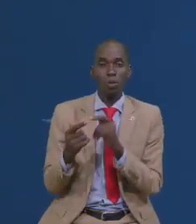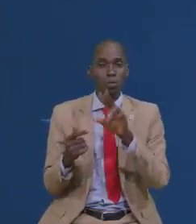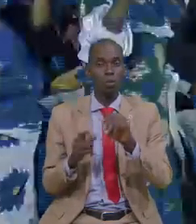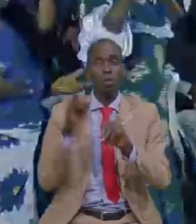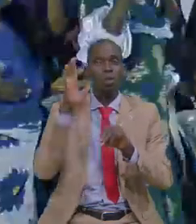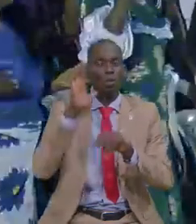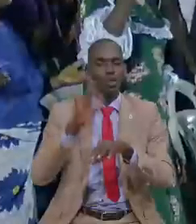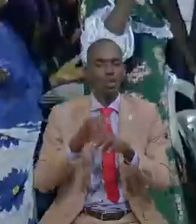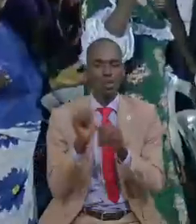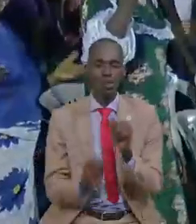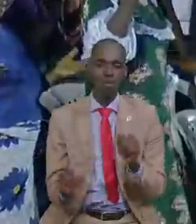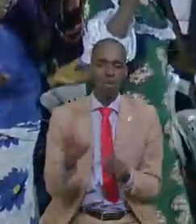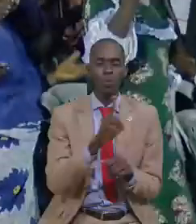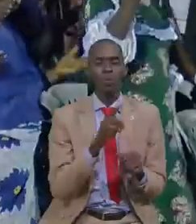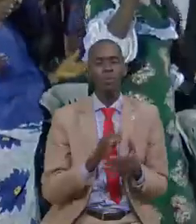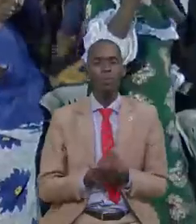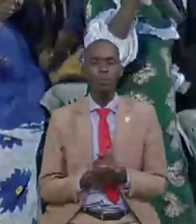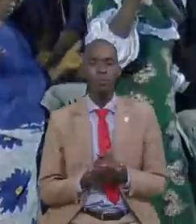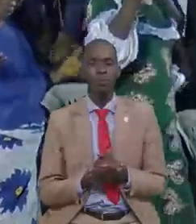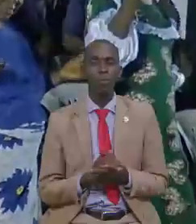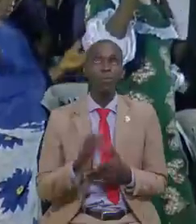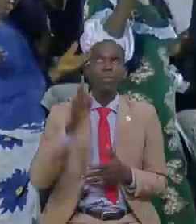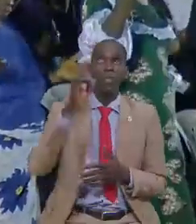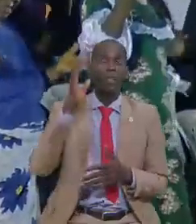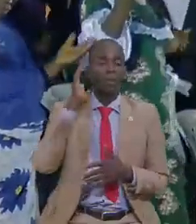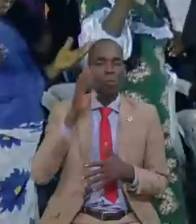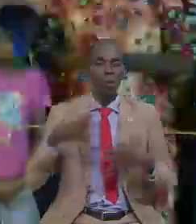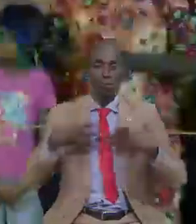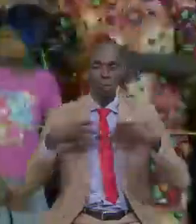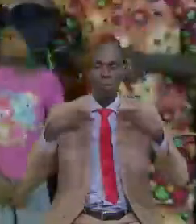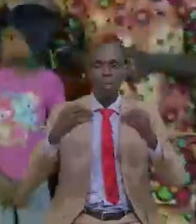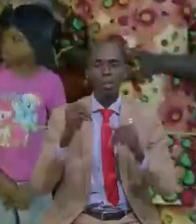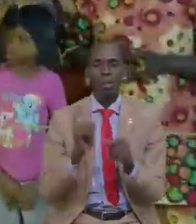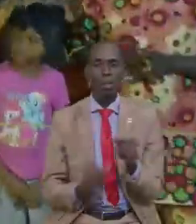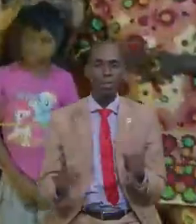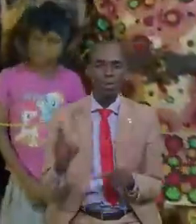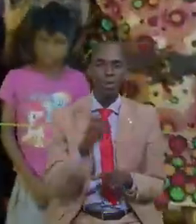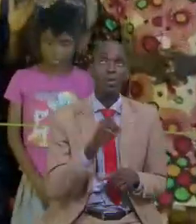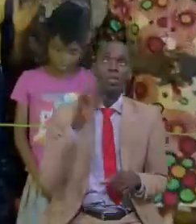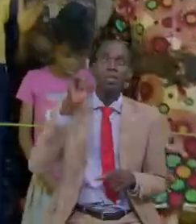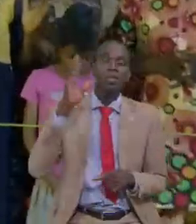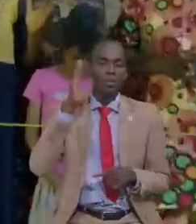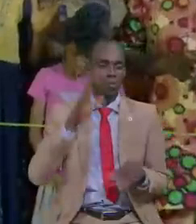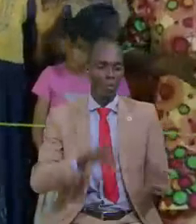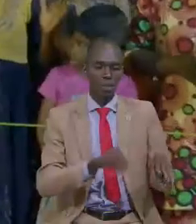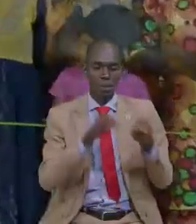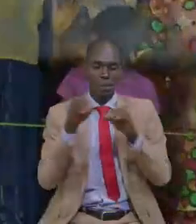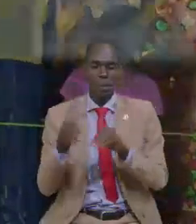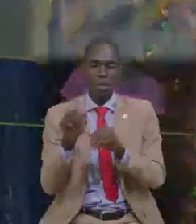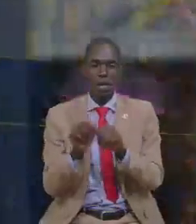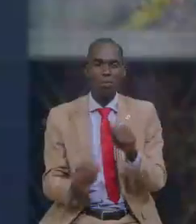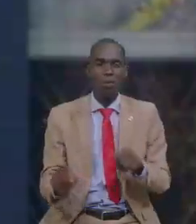everyone. Amen. He will heal everyone. He will set